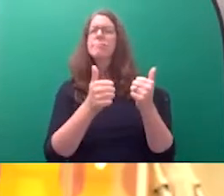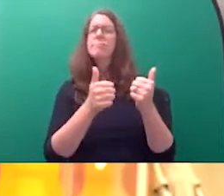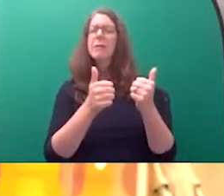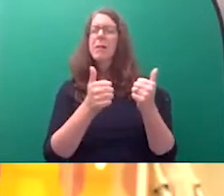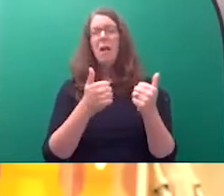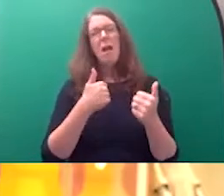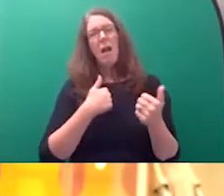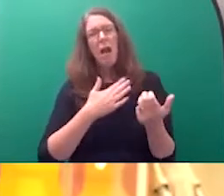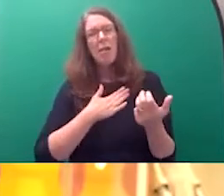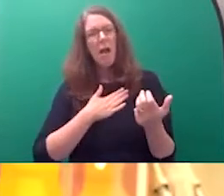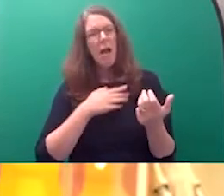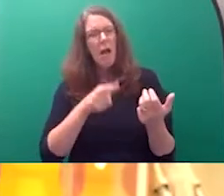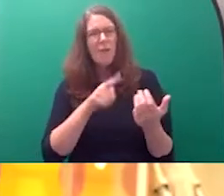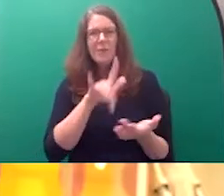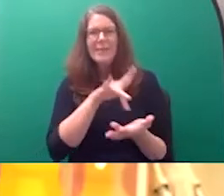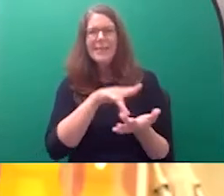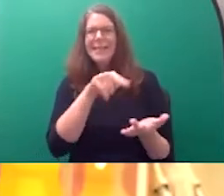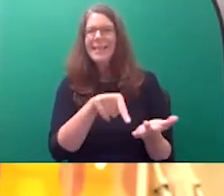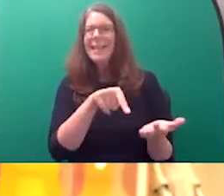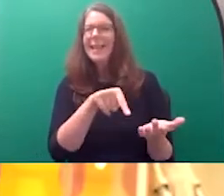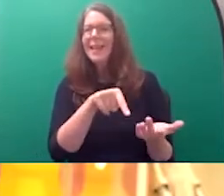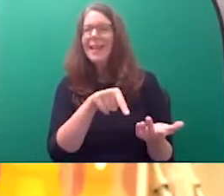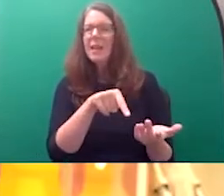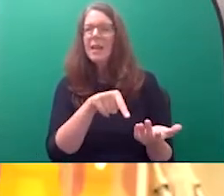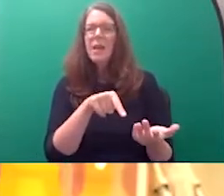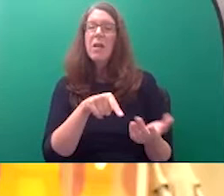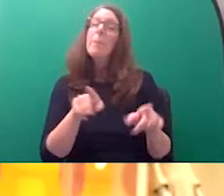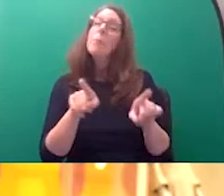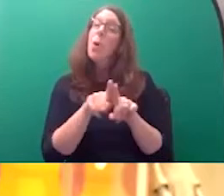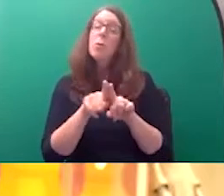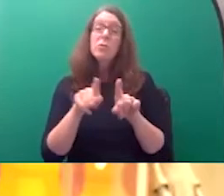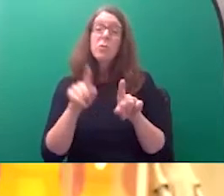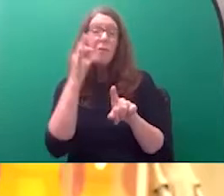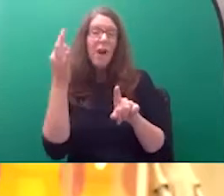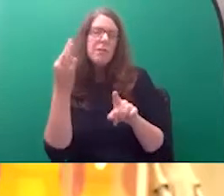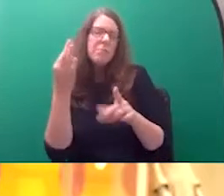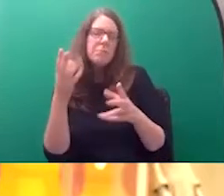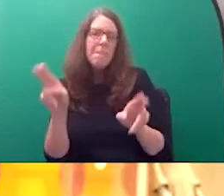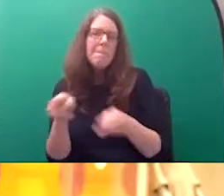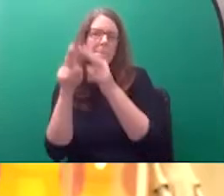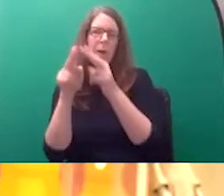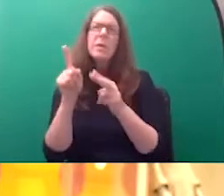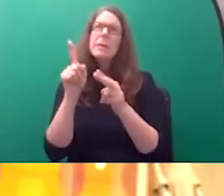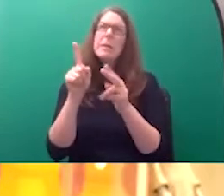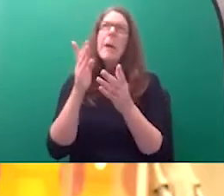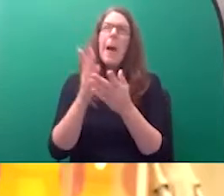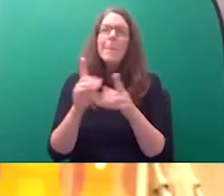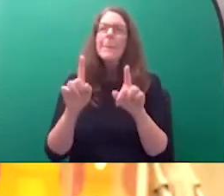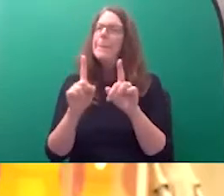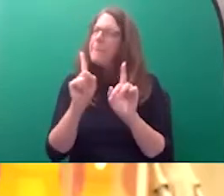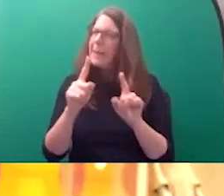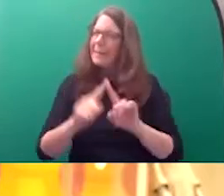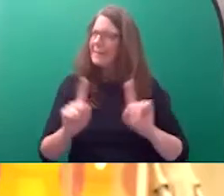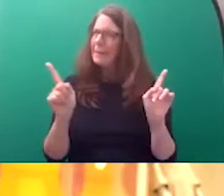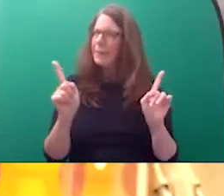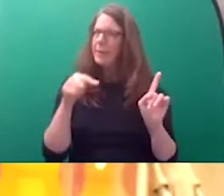what I love about this city. Also in France, but from Paris, but for a different reason. But in Glasgow